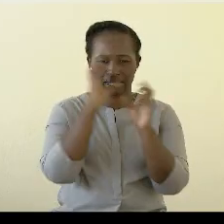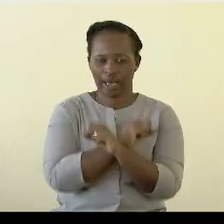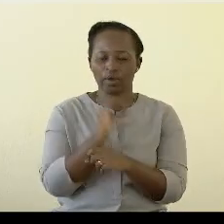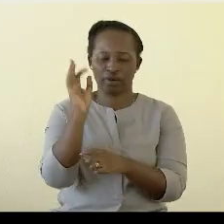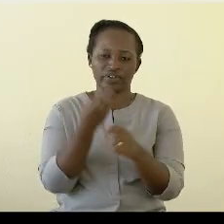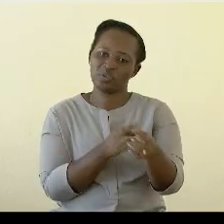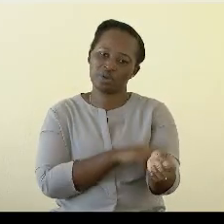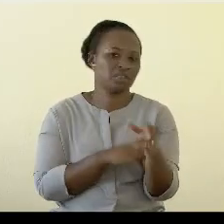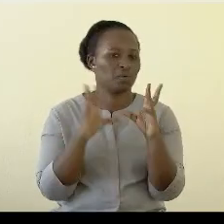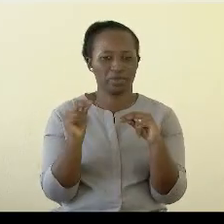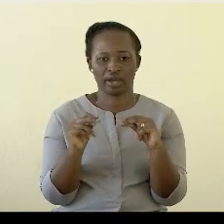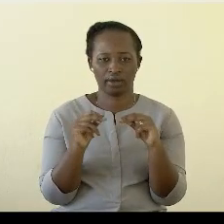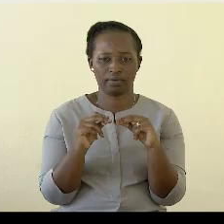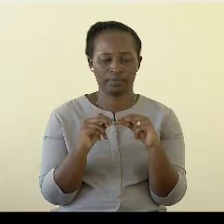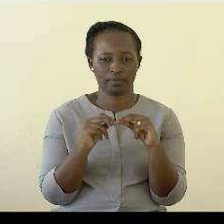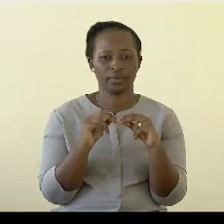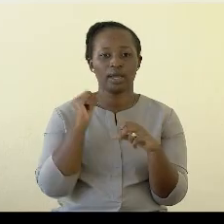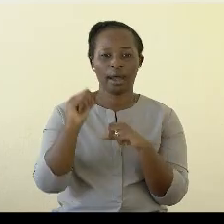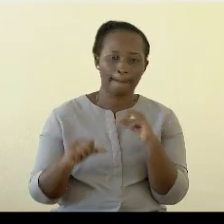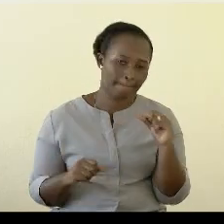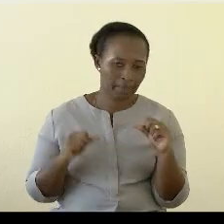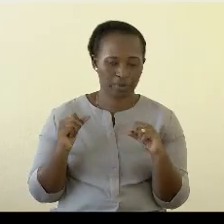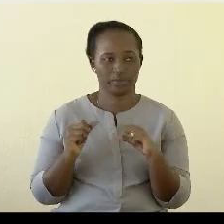resources. It's about